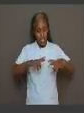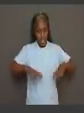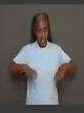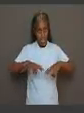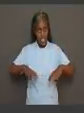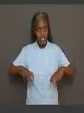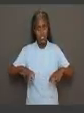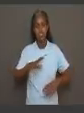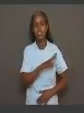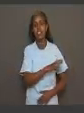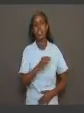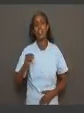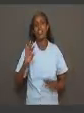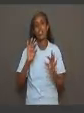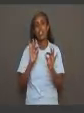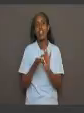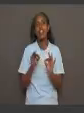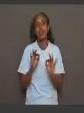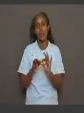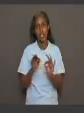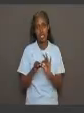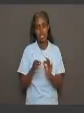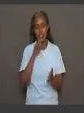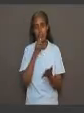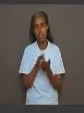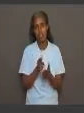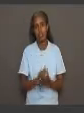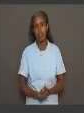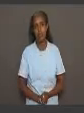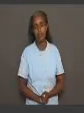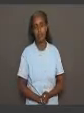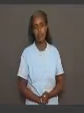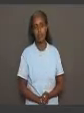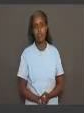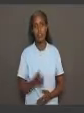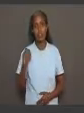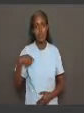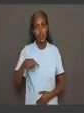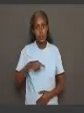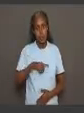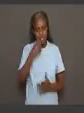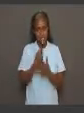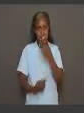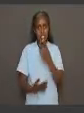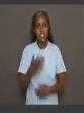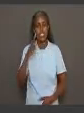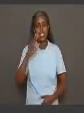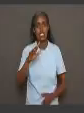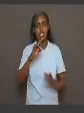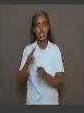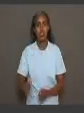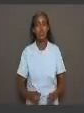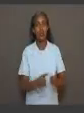analyzing and interpreting data. We will discuss three